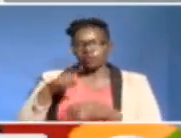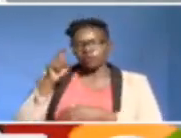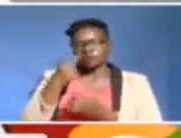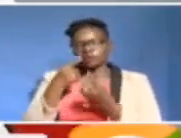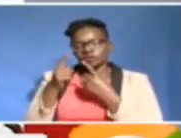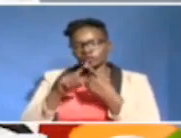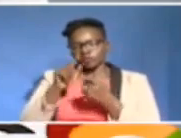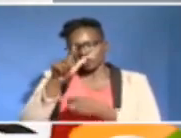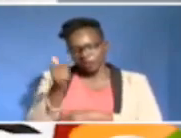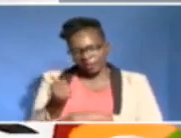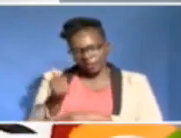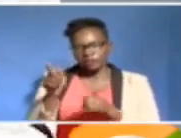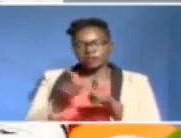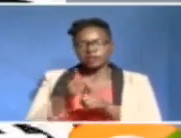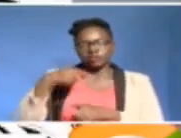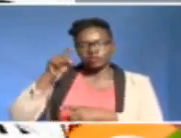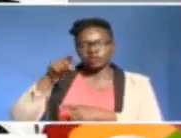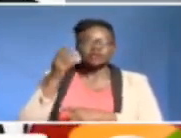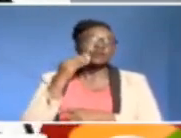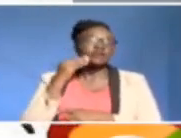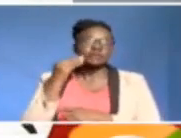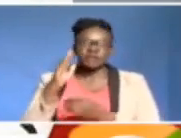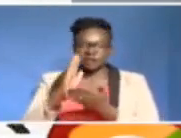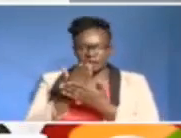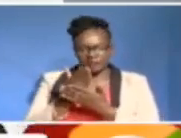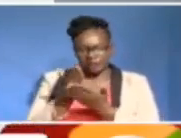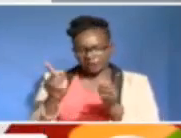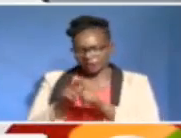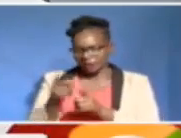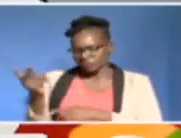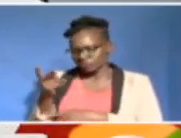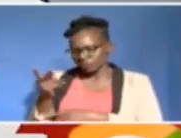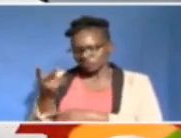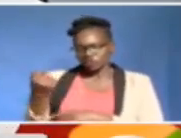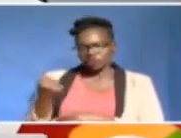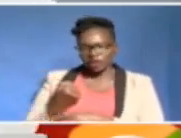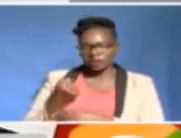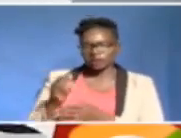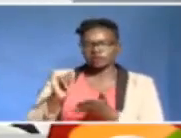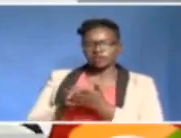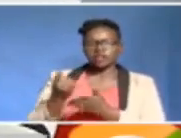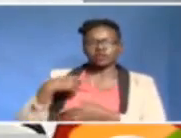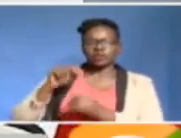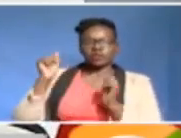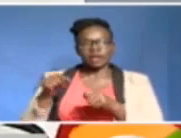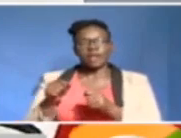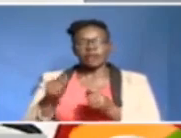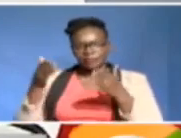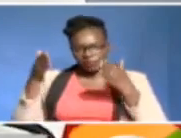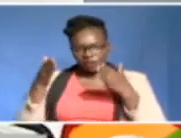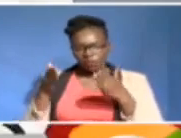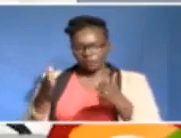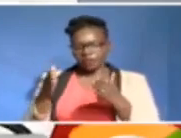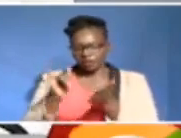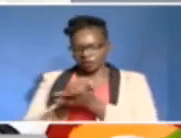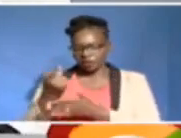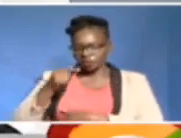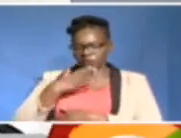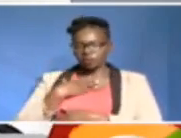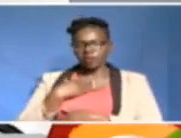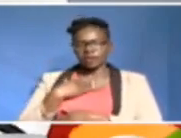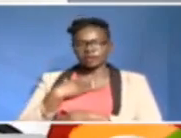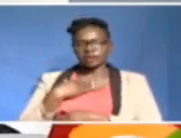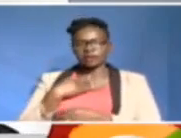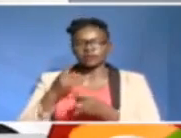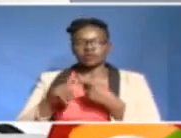other and we need to get these experiences shared so that we can take this along. And we are just committing that we want to be able